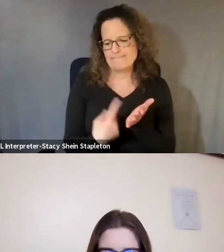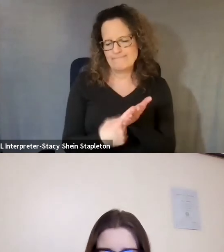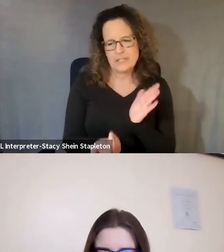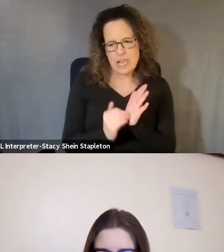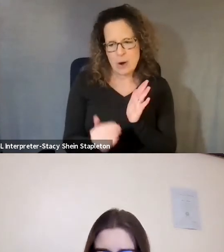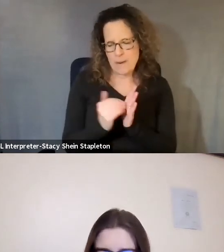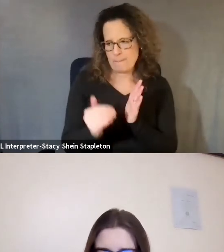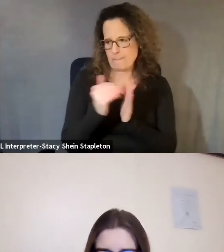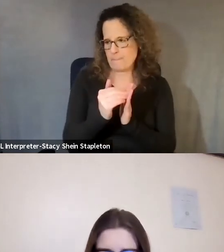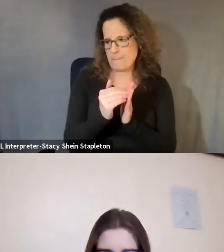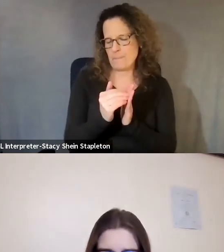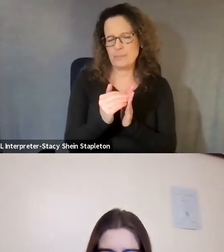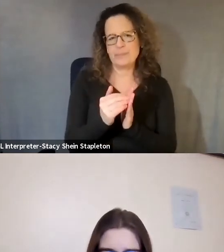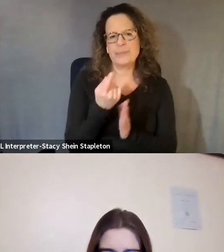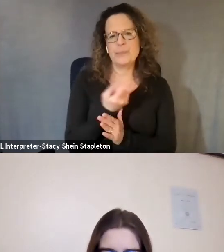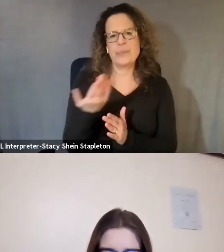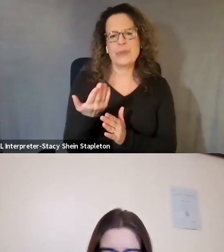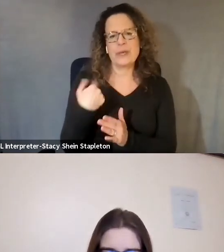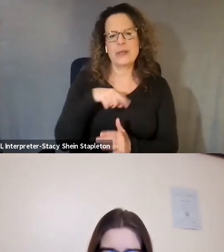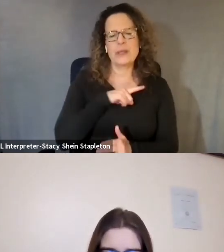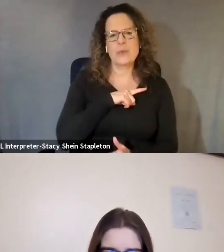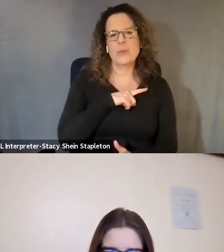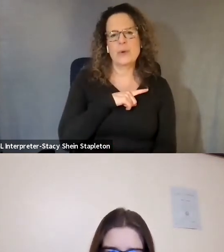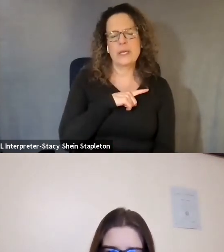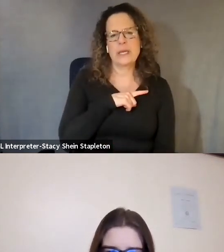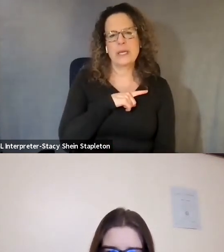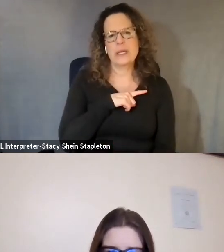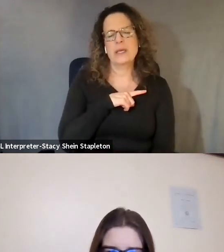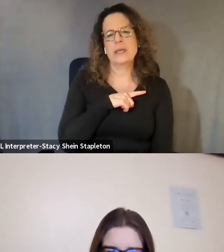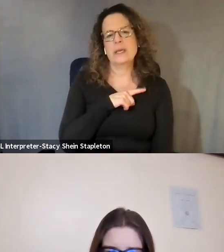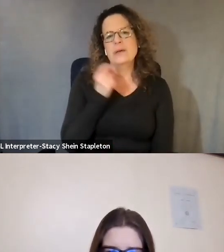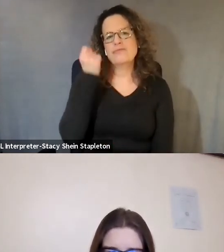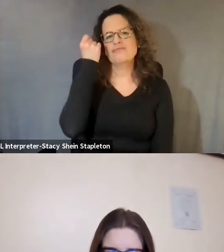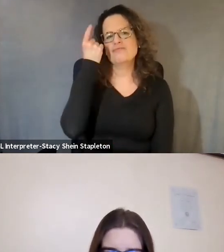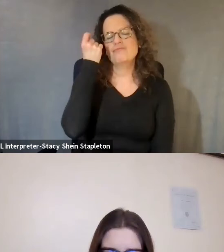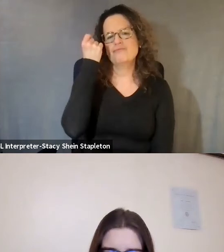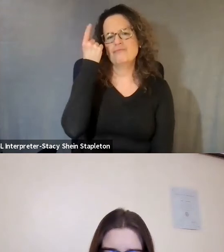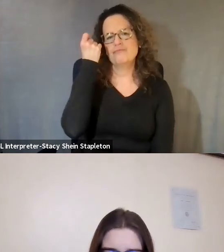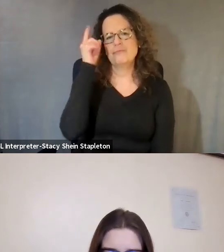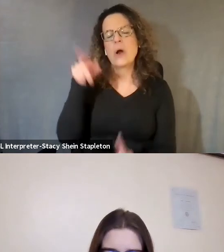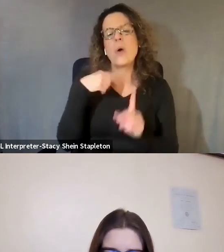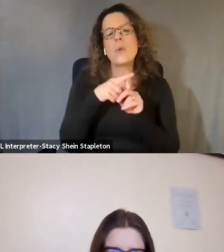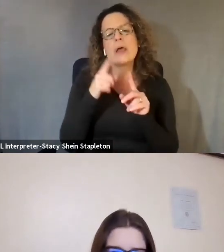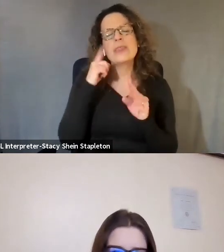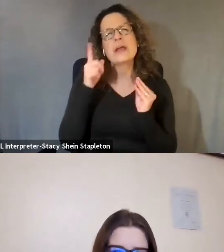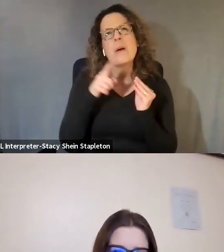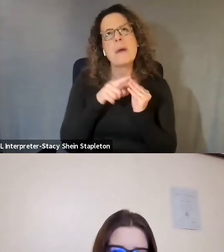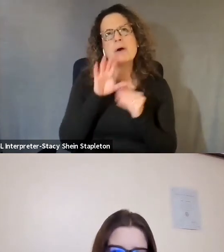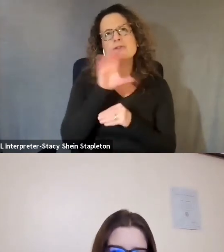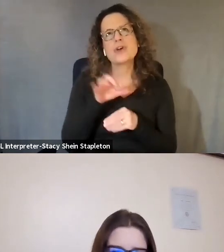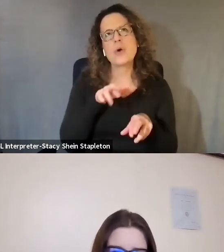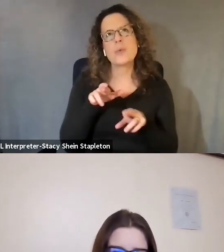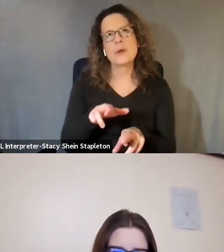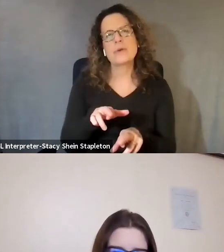And, one of the things that we have to understand when we are thinking about the Chicago